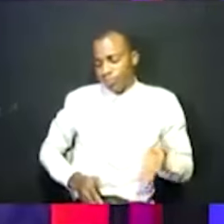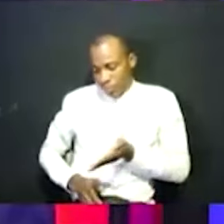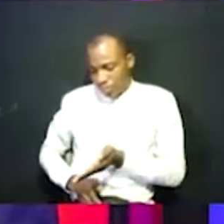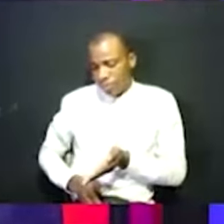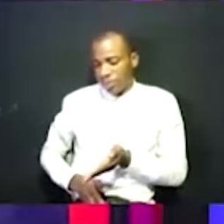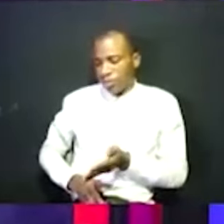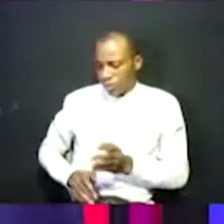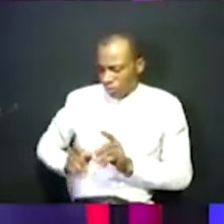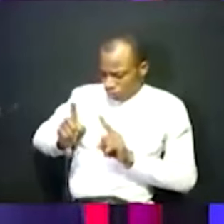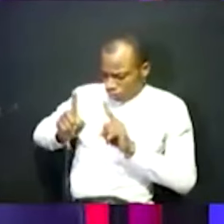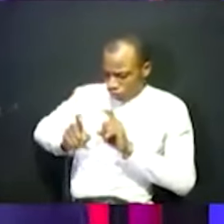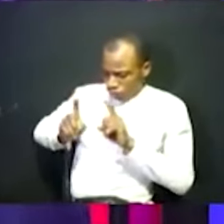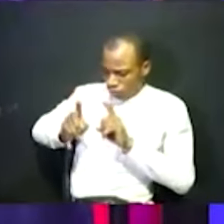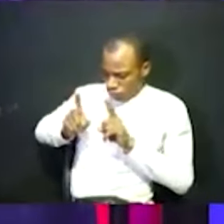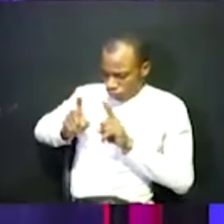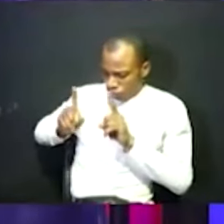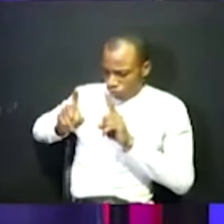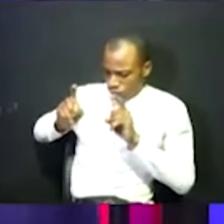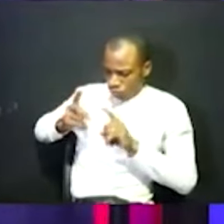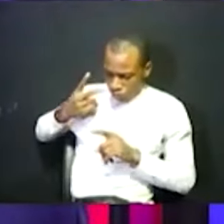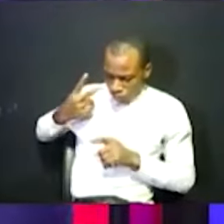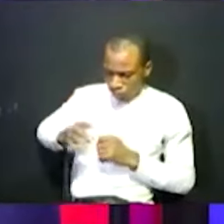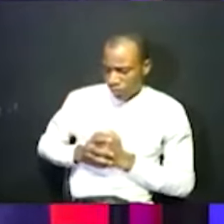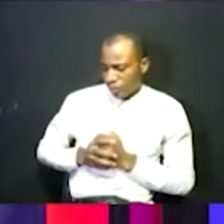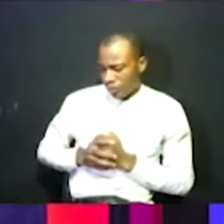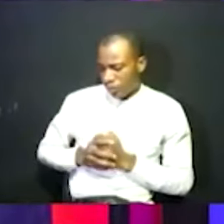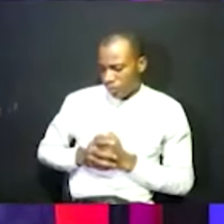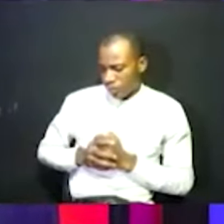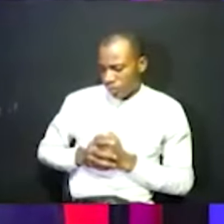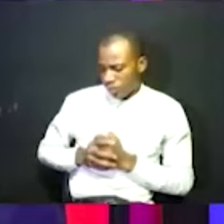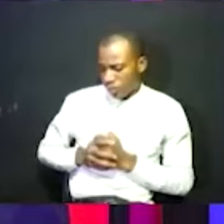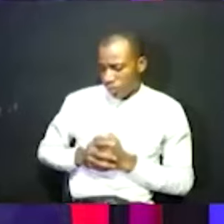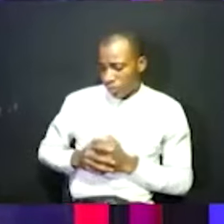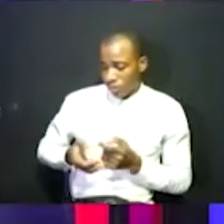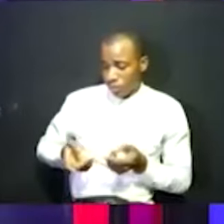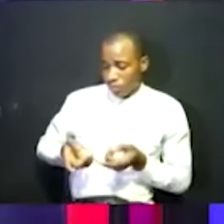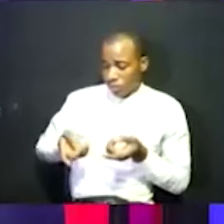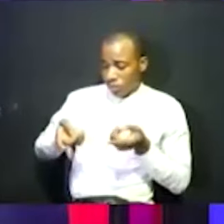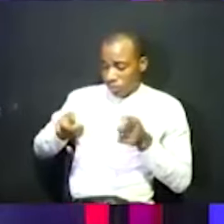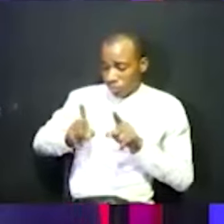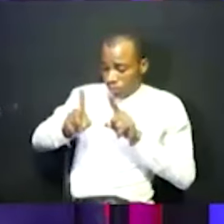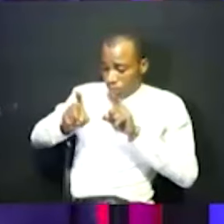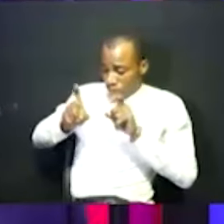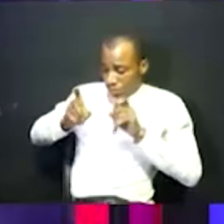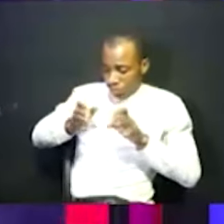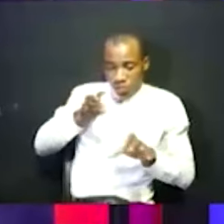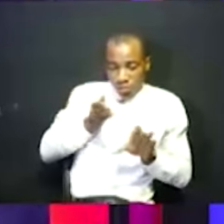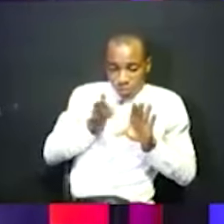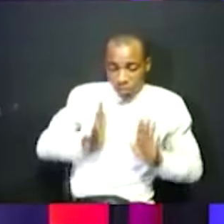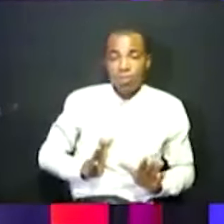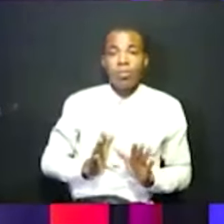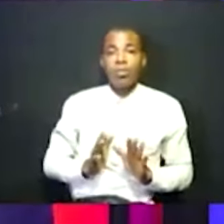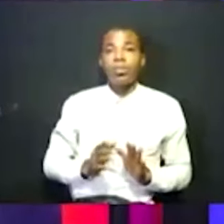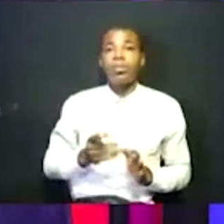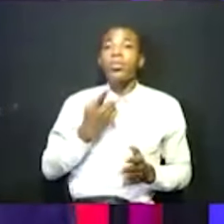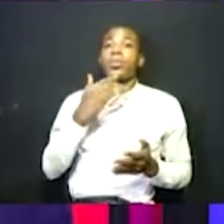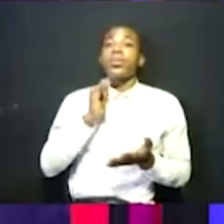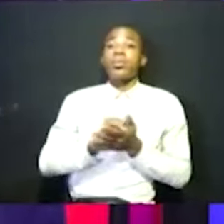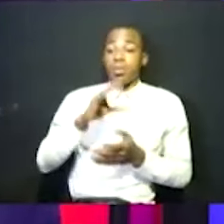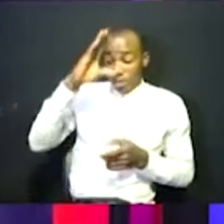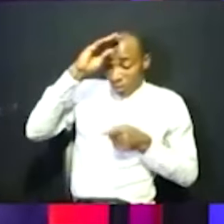To examine him. See, then after the examination, the psychiatrist explained, "This man is